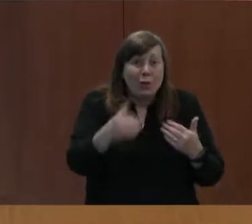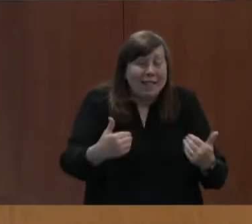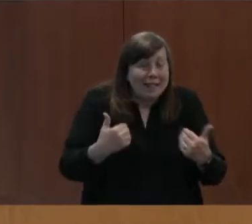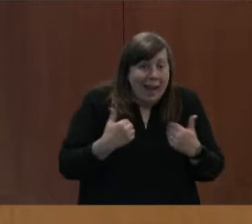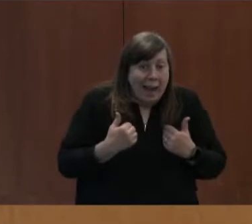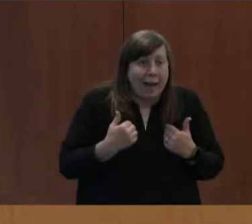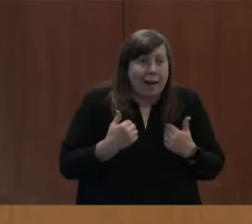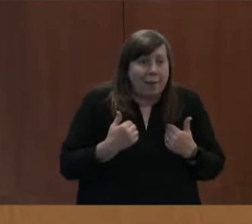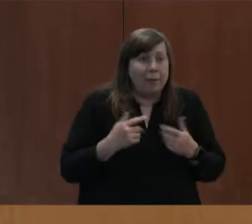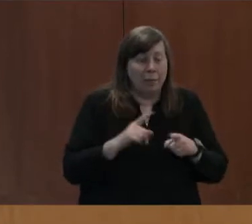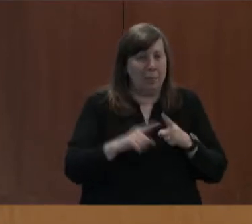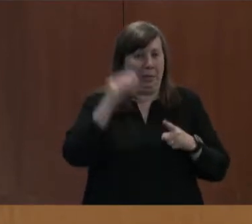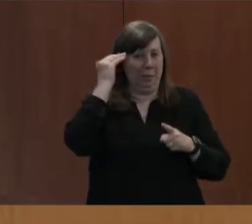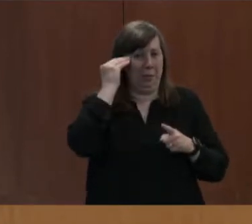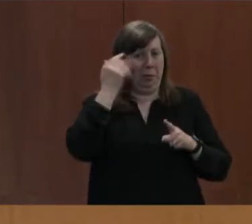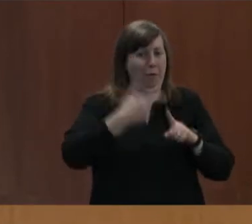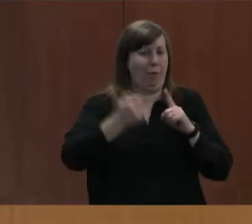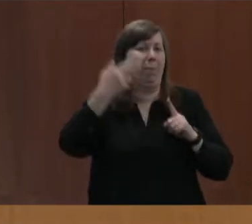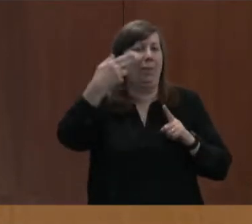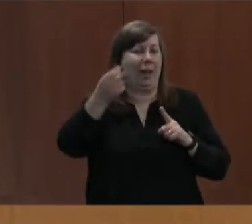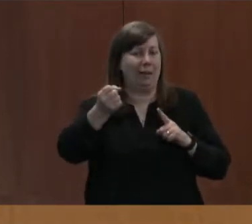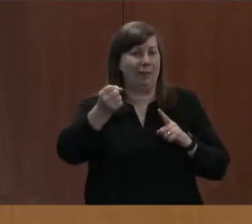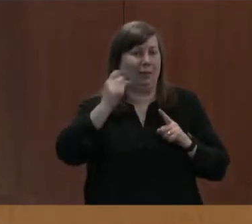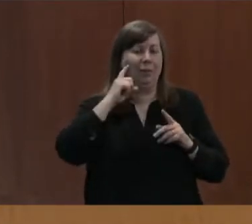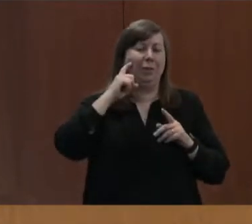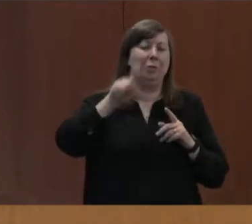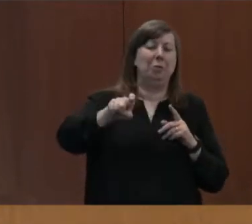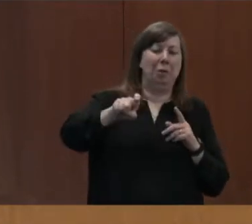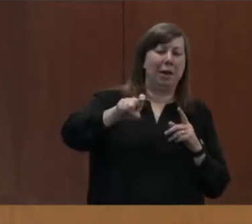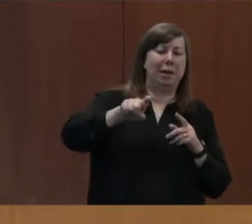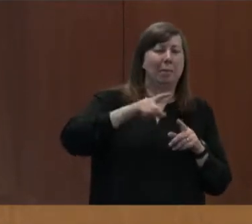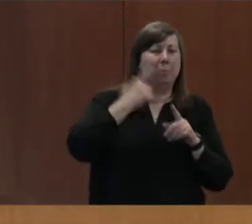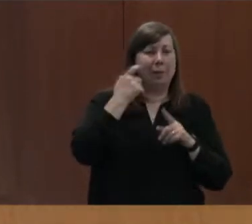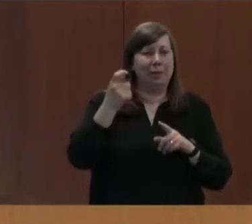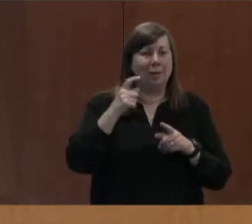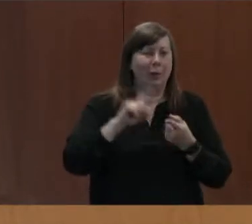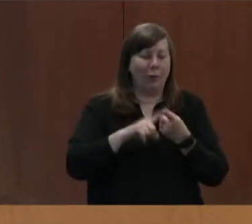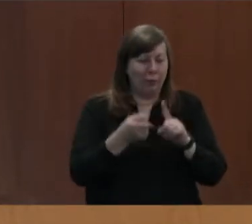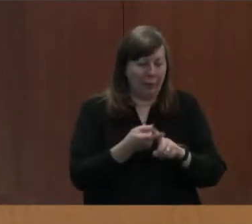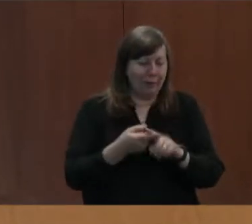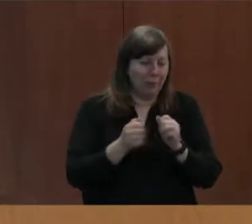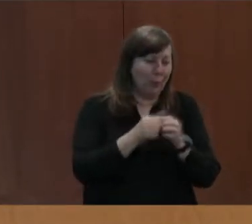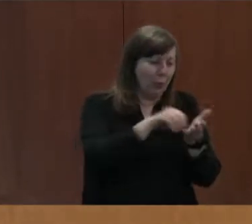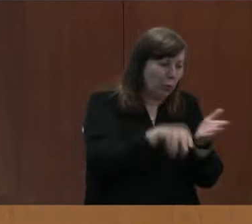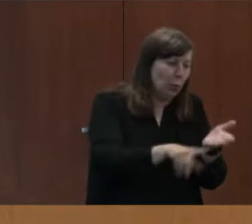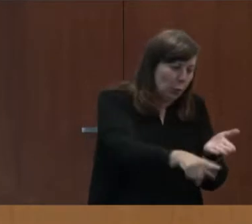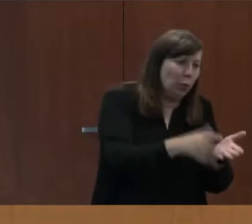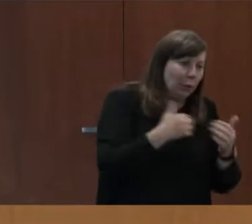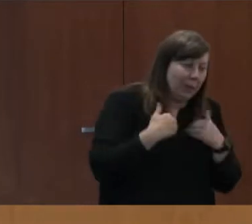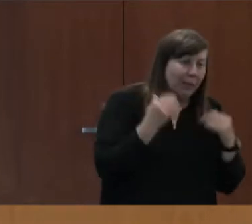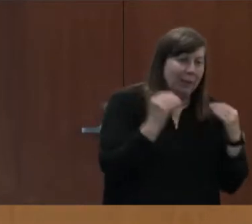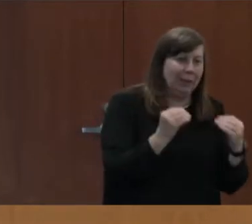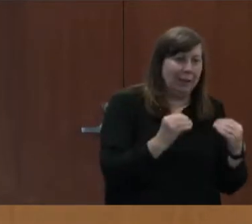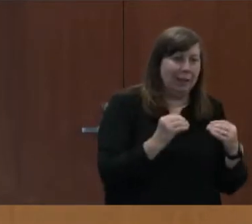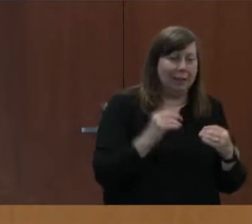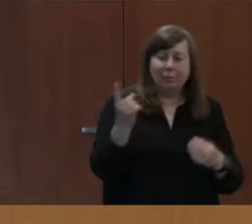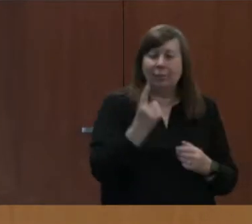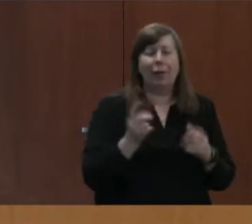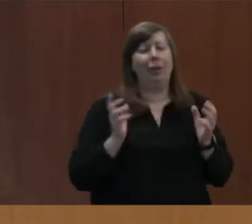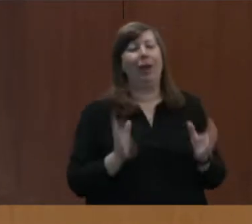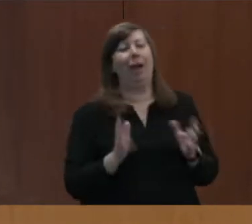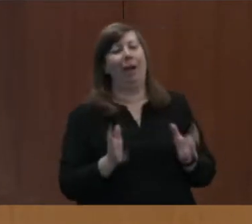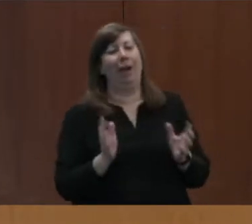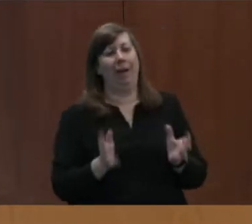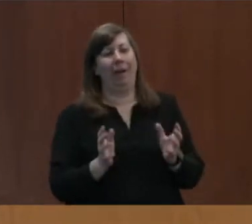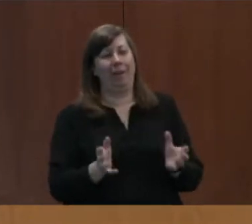have, but they knew you from the high school, and you recognize them because they were friends with students that you did teach, and they talk to